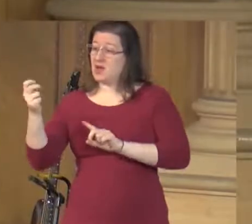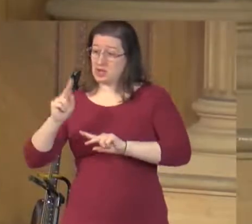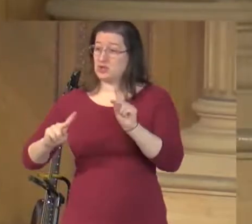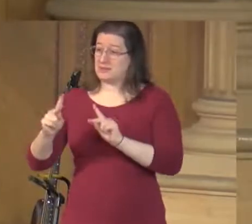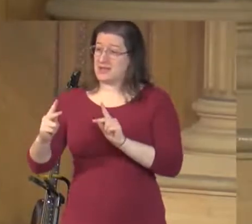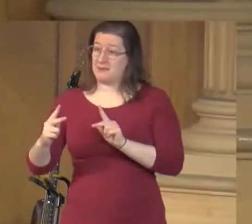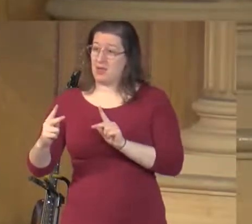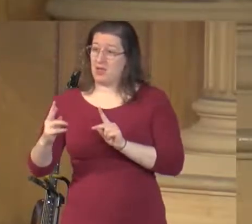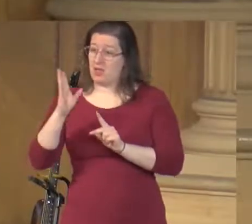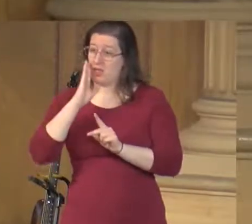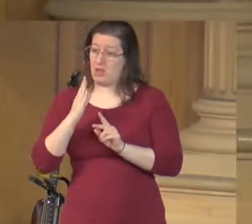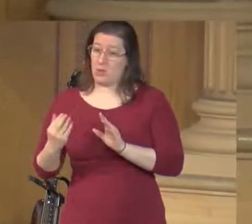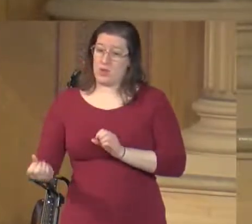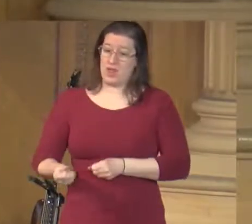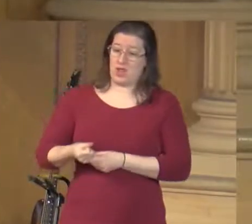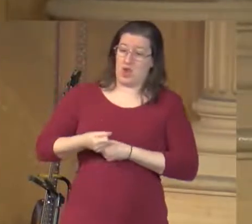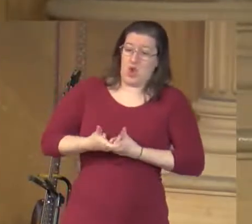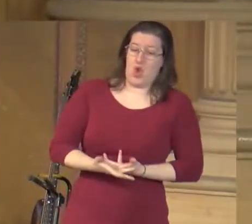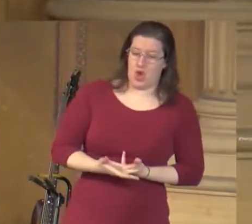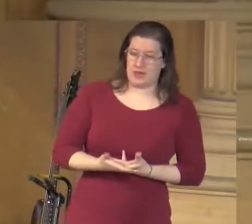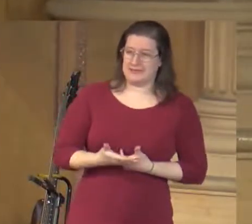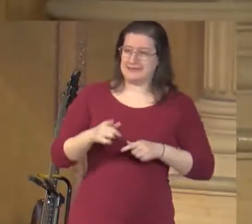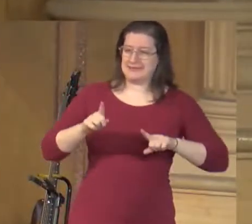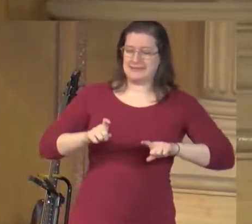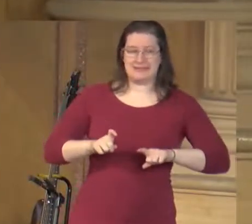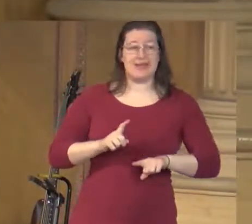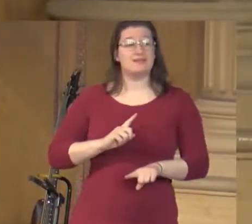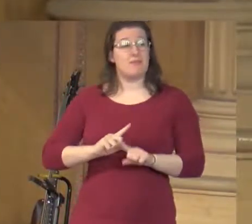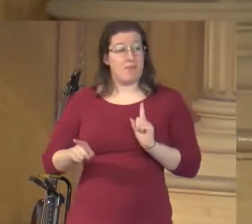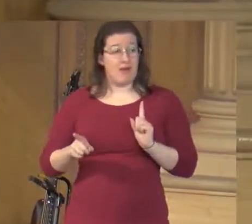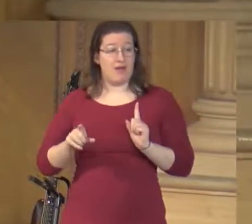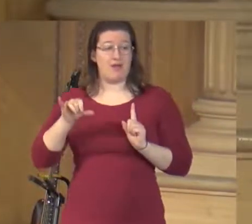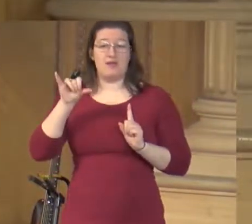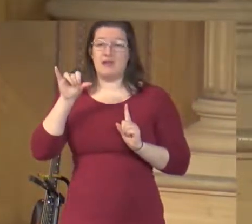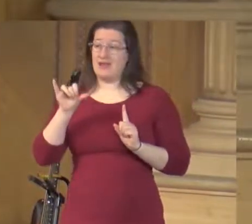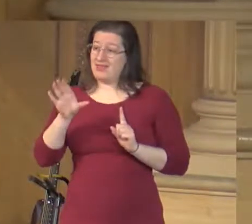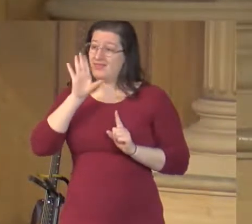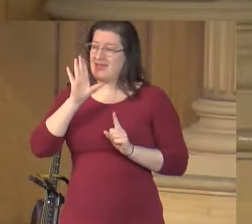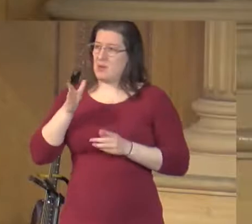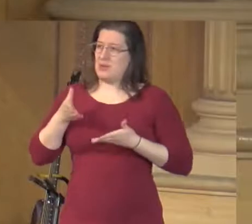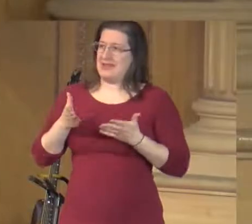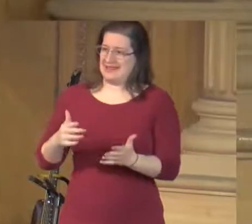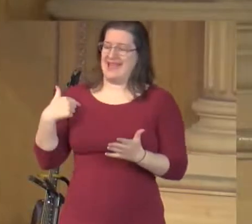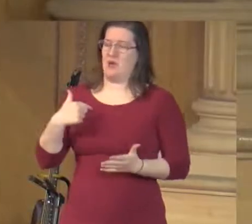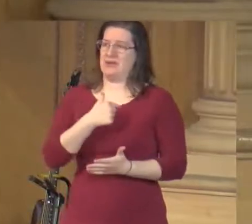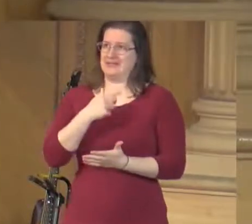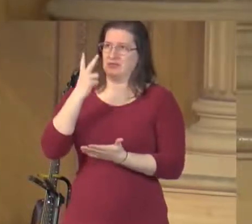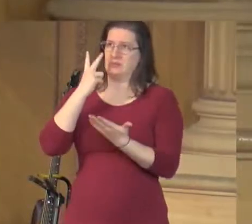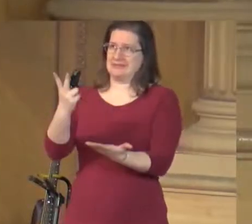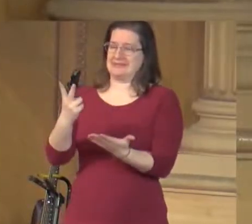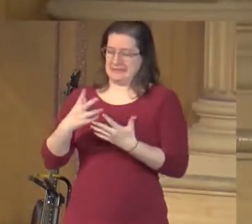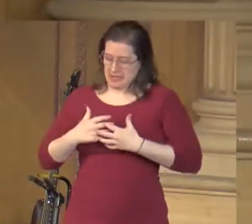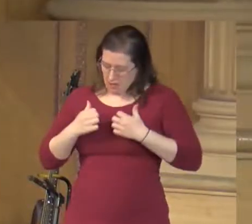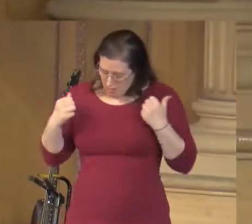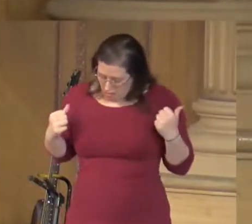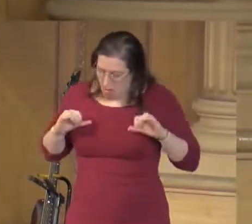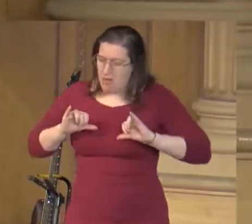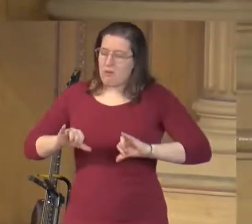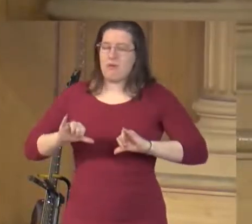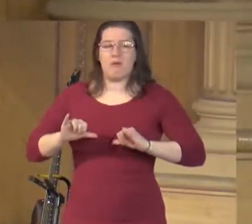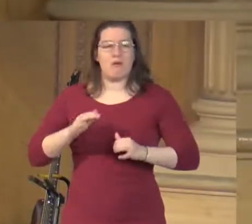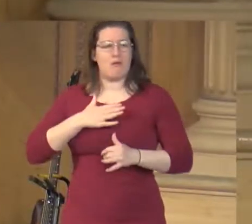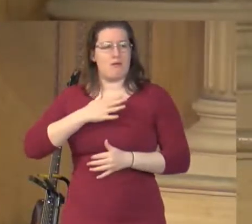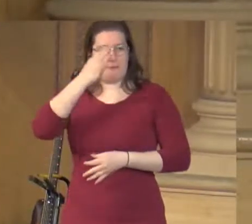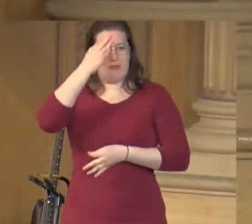good that God allows through them is exposing to us what we really believe. Showing to us what our faith is really made of.